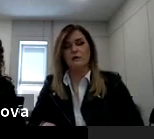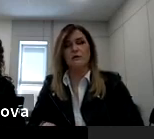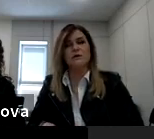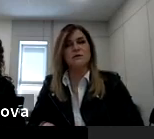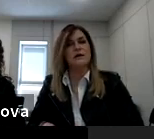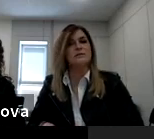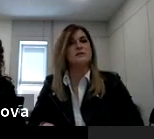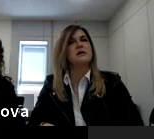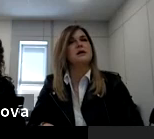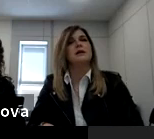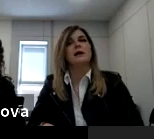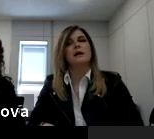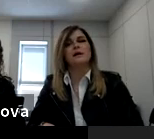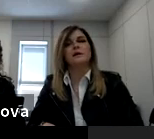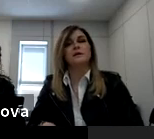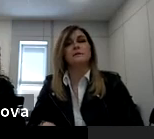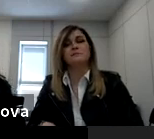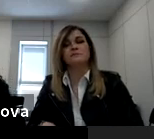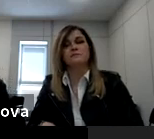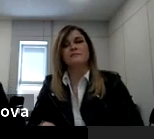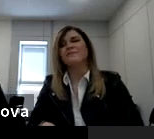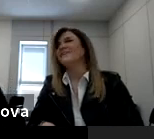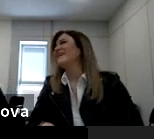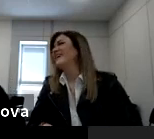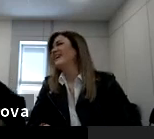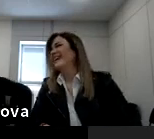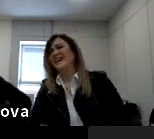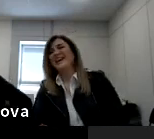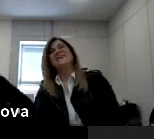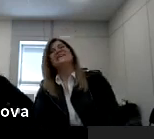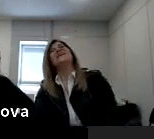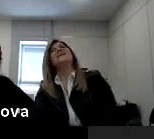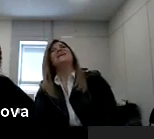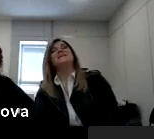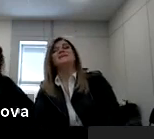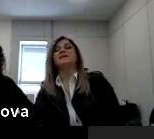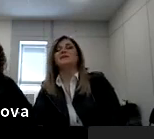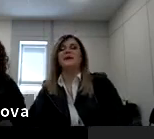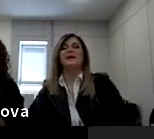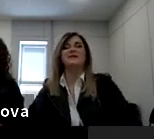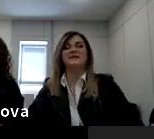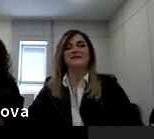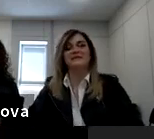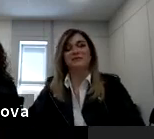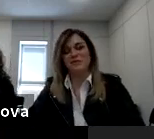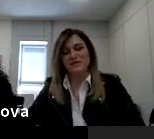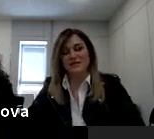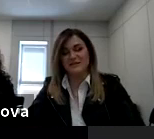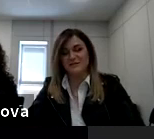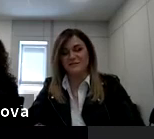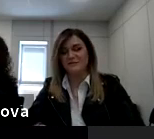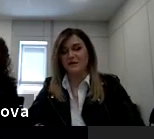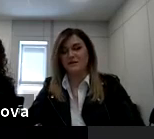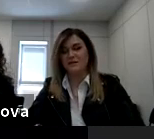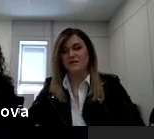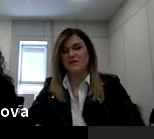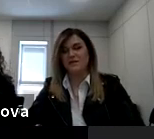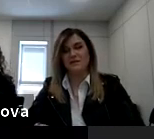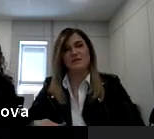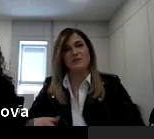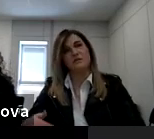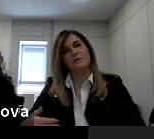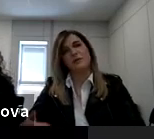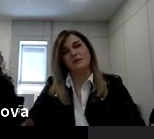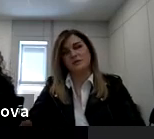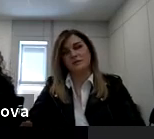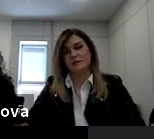like concept, like some simple things. What I say, no. I mean, of course, it's not simple, but this